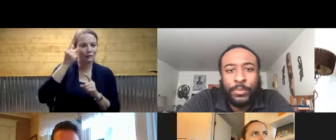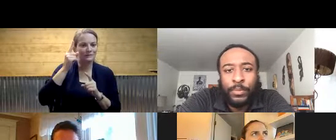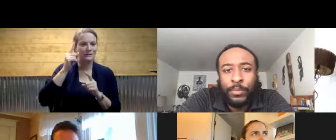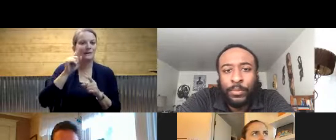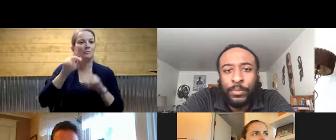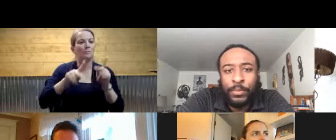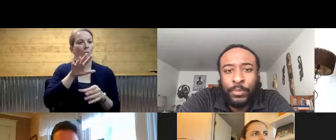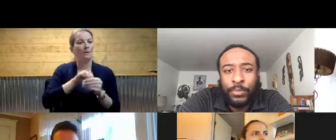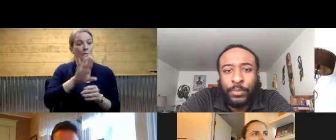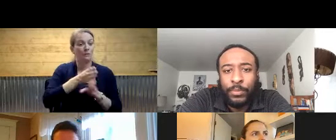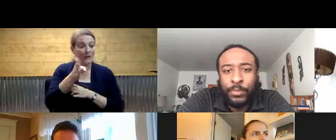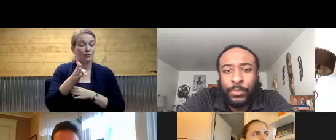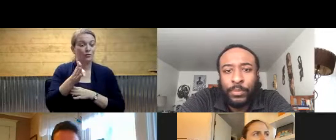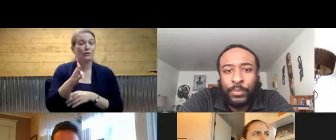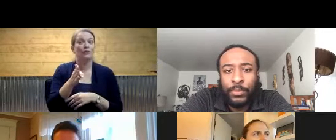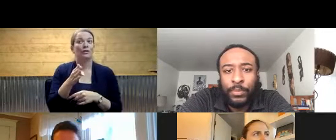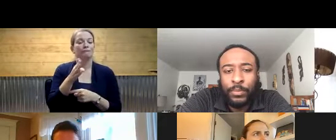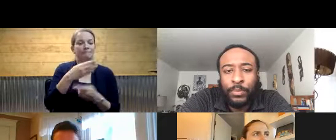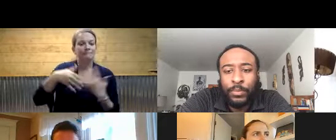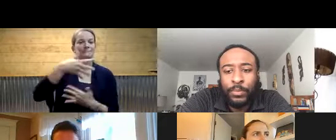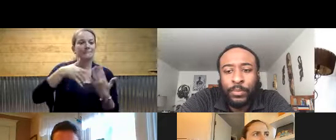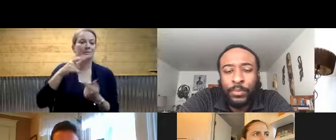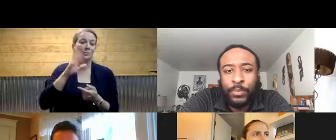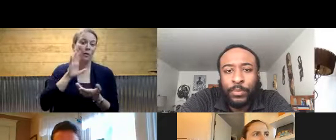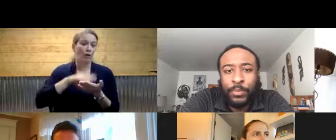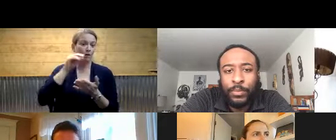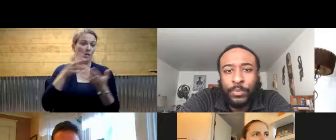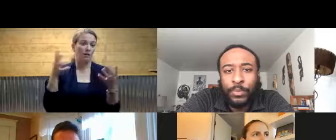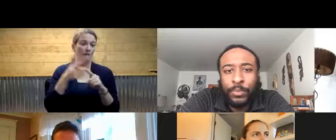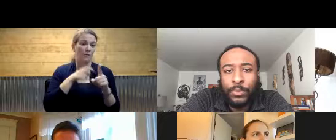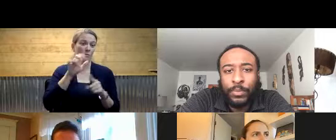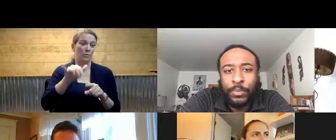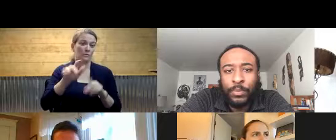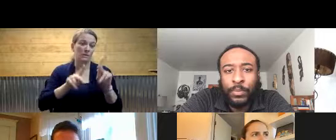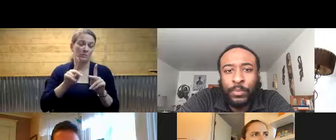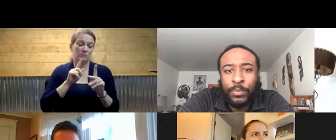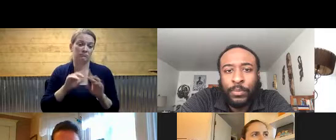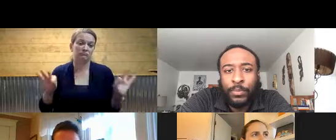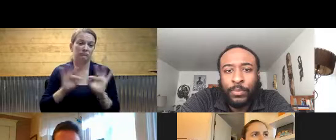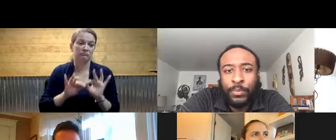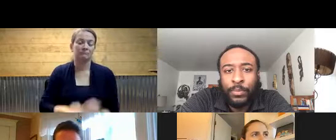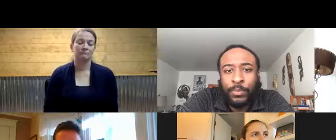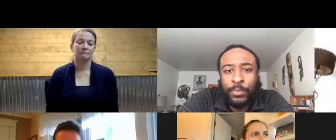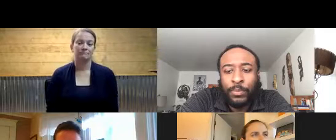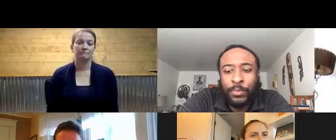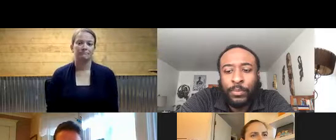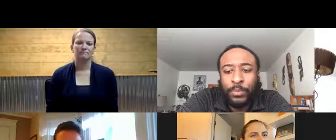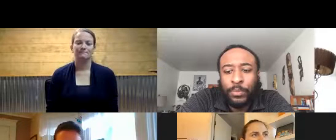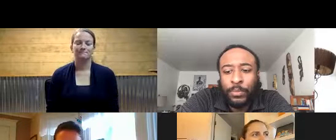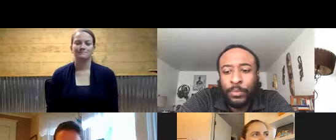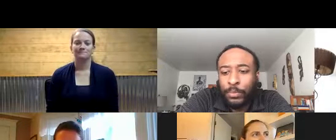And you learn a lot from these people. And I think it's definitely a key experience. So I definitely put that over